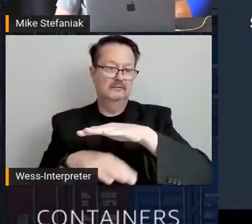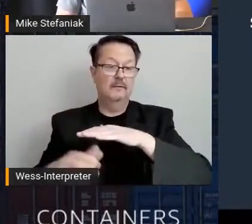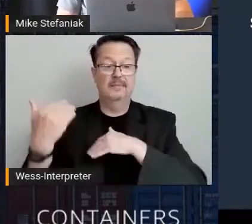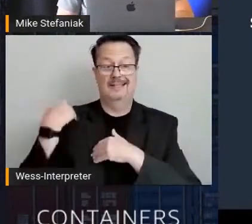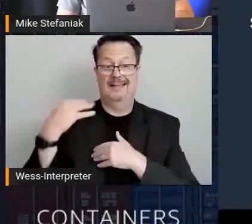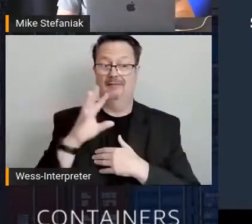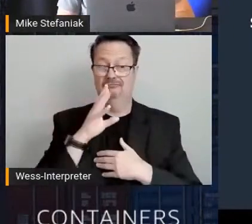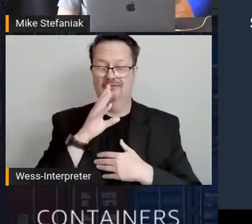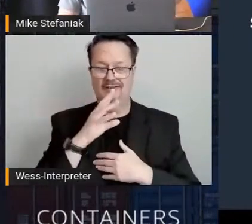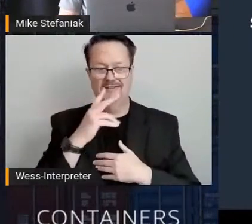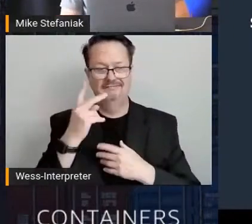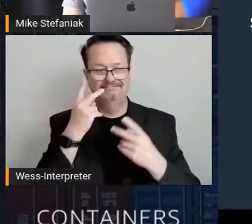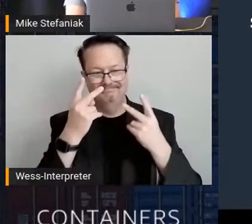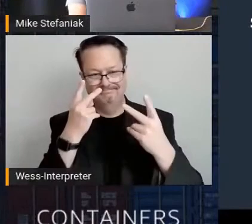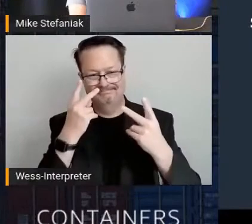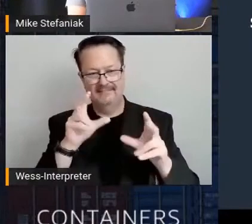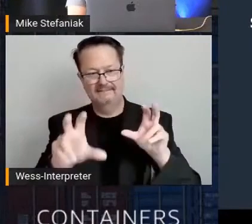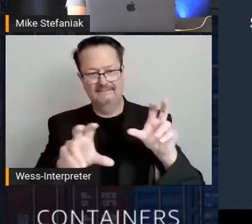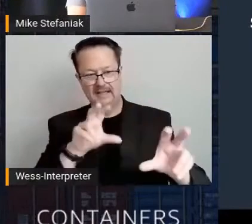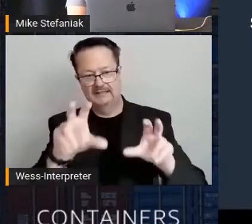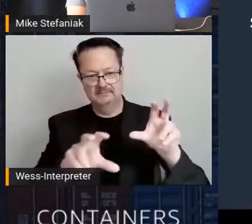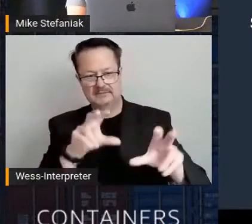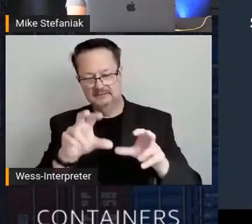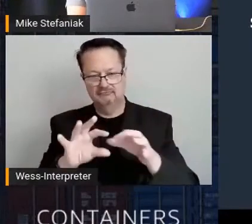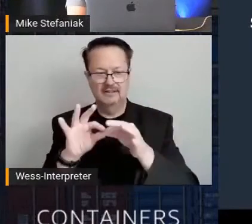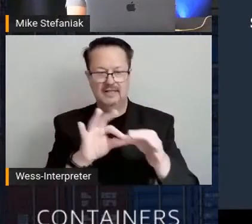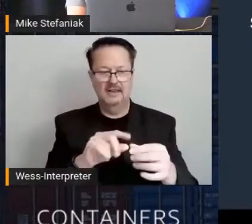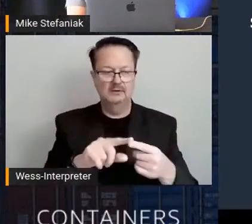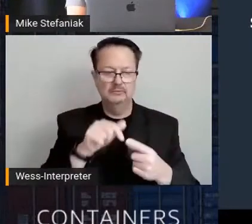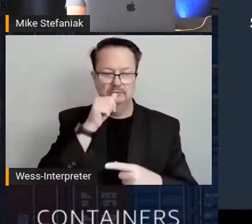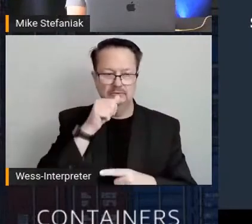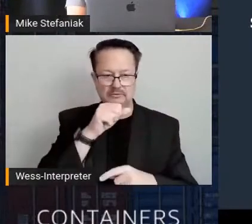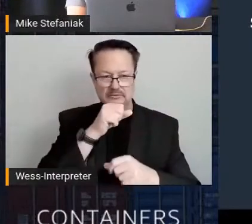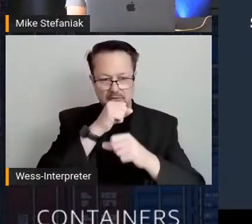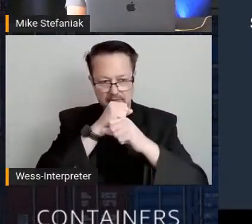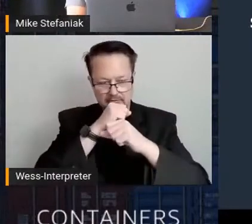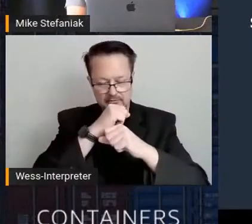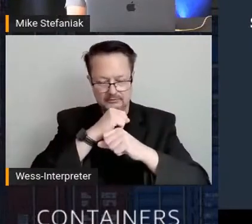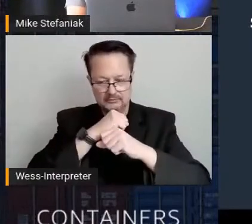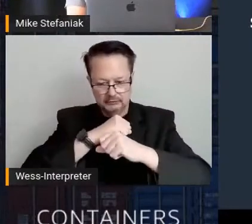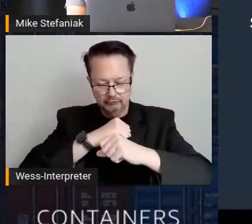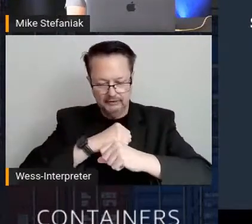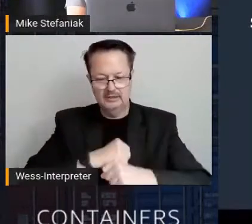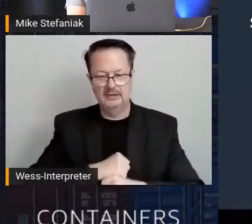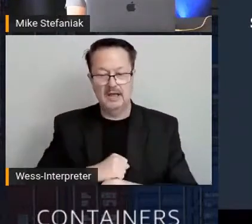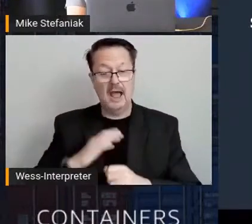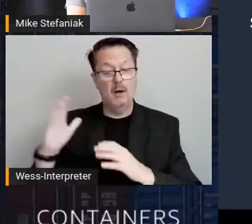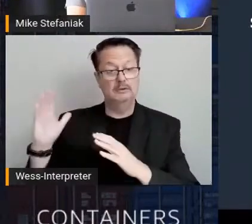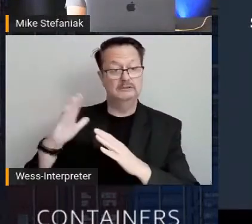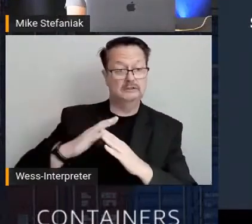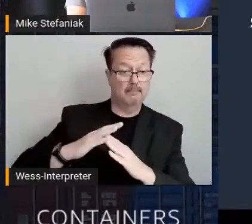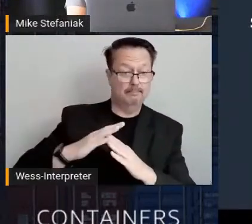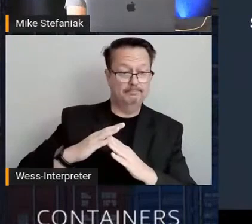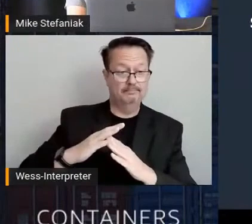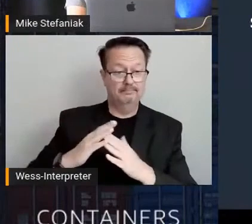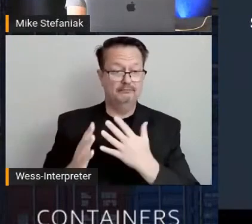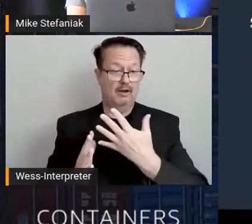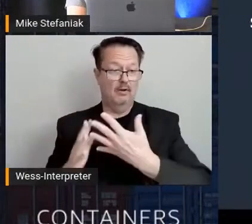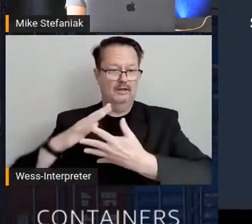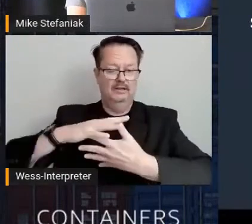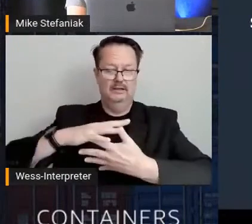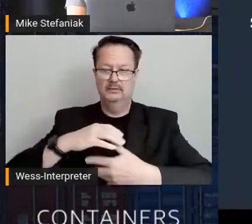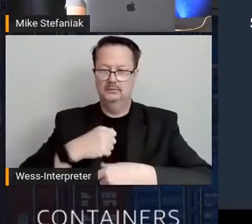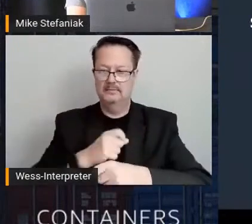all the investments that we're making around security. But our top priority is really to ensure that we're able to